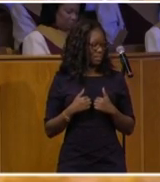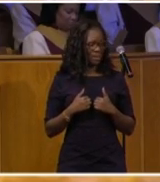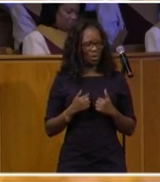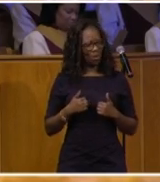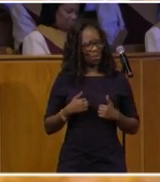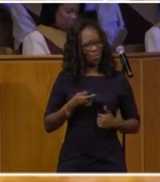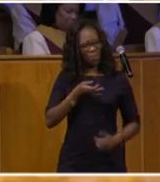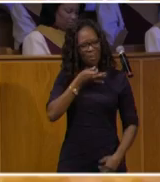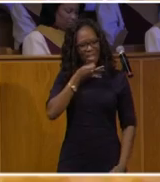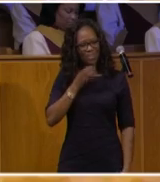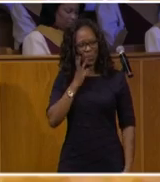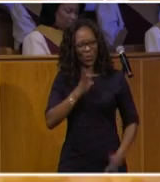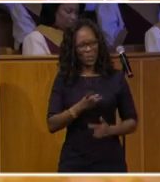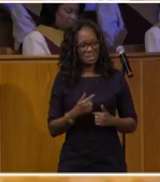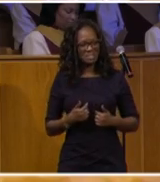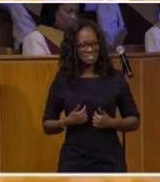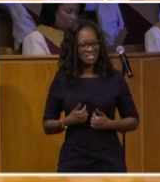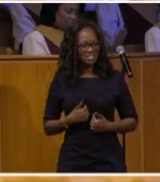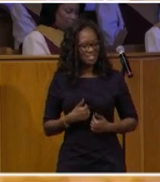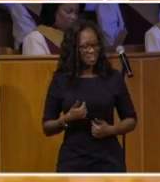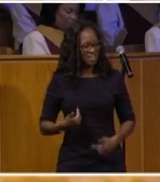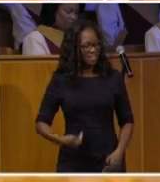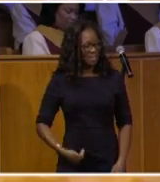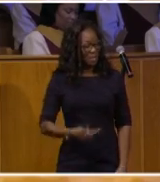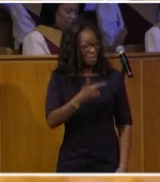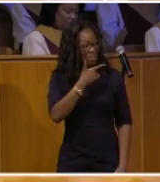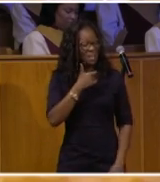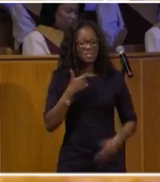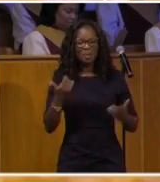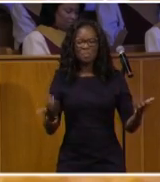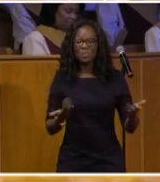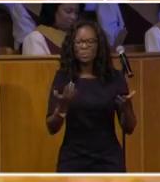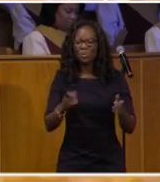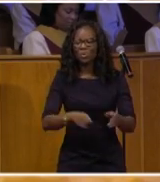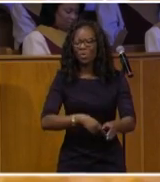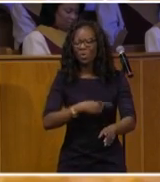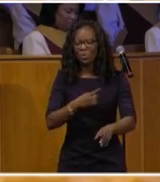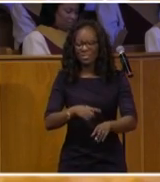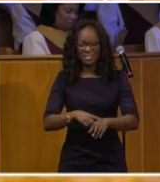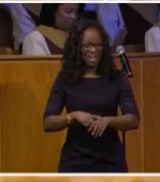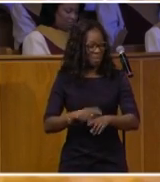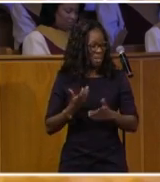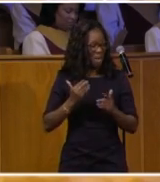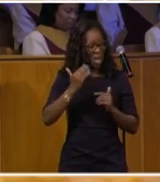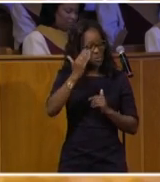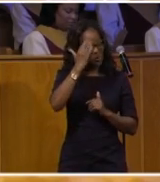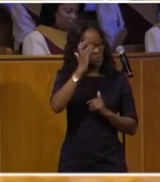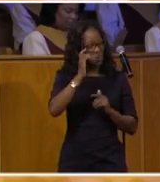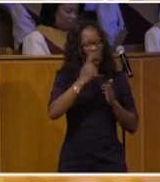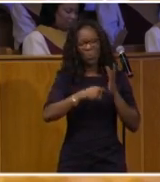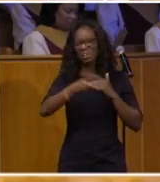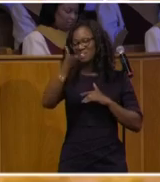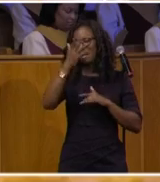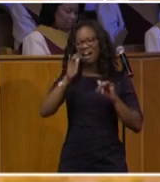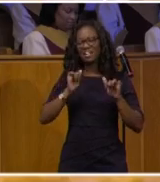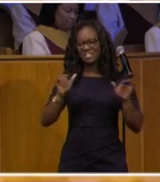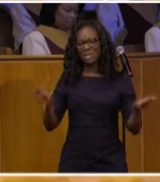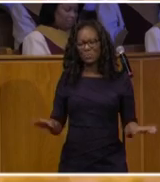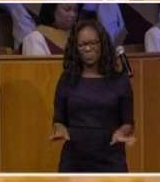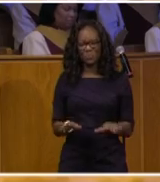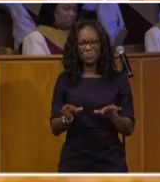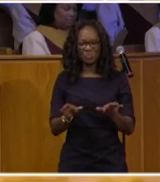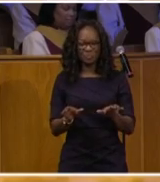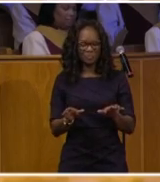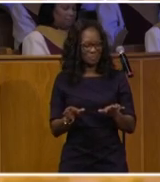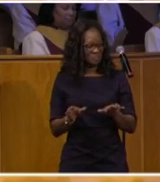I'm an expert witness because I've been here so long and I know what God can do. Yeah.